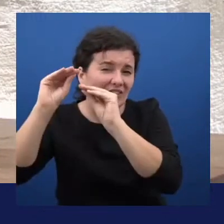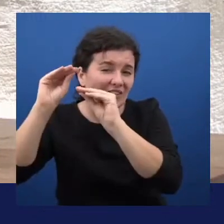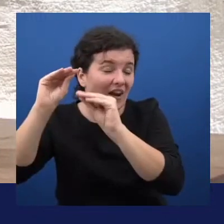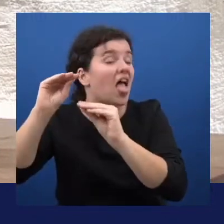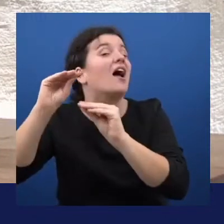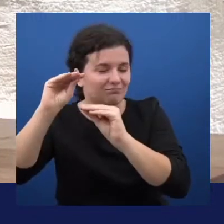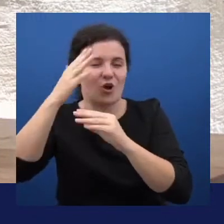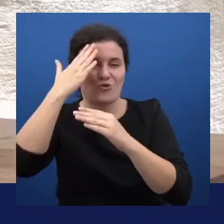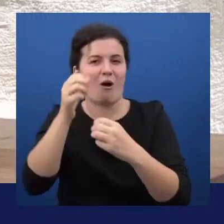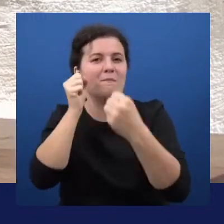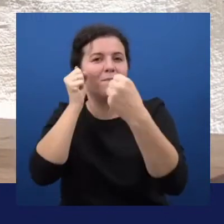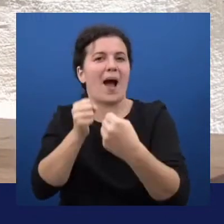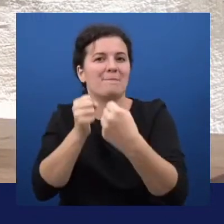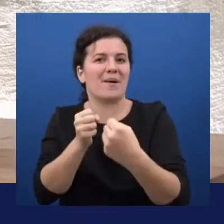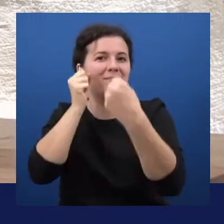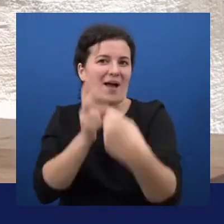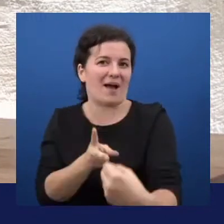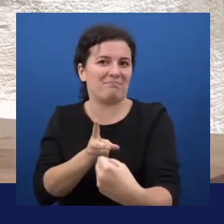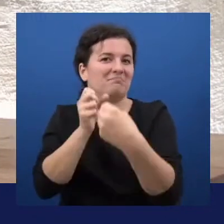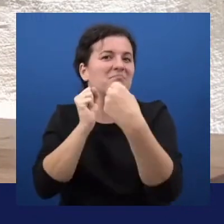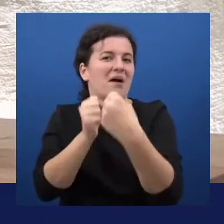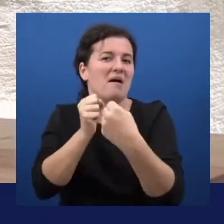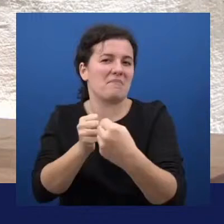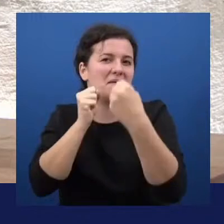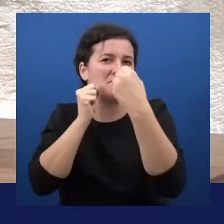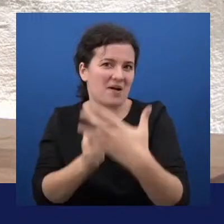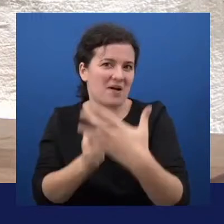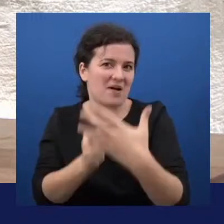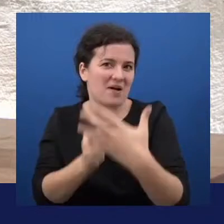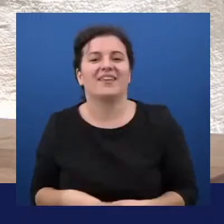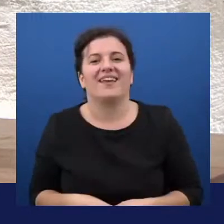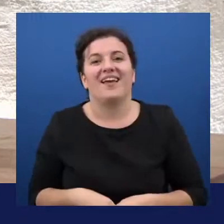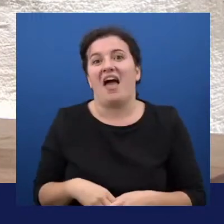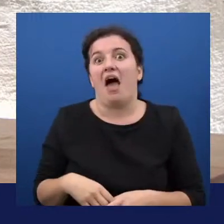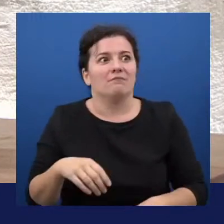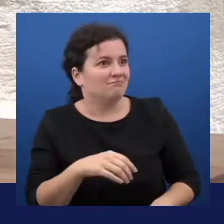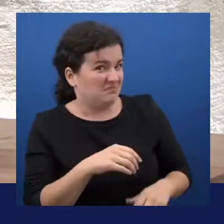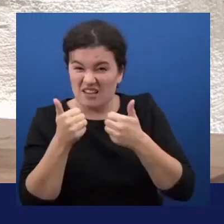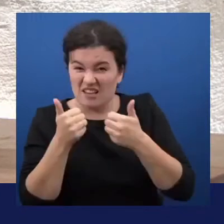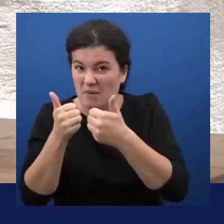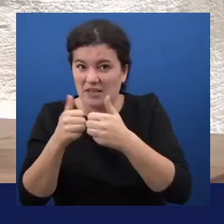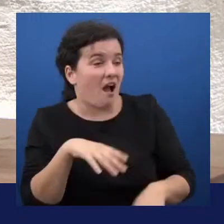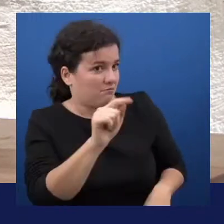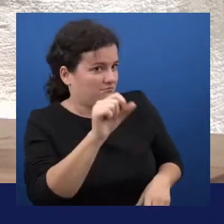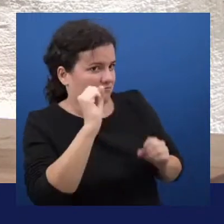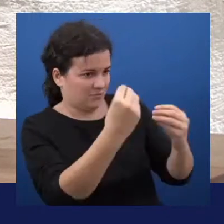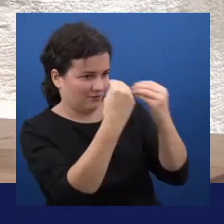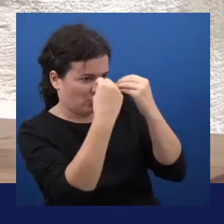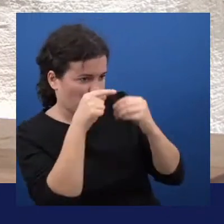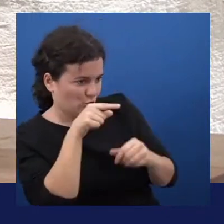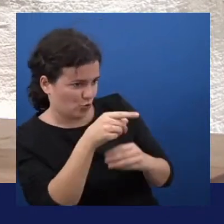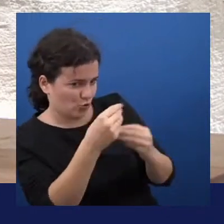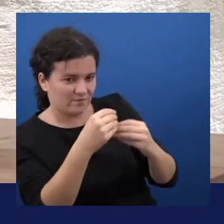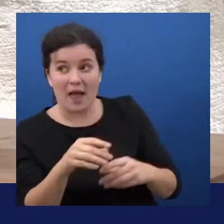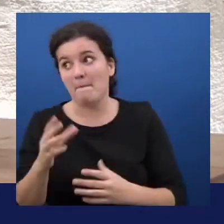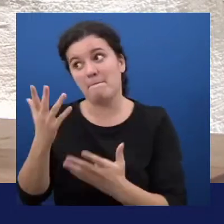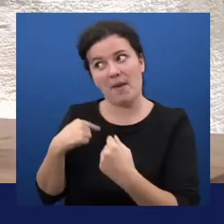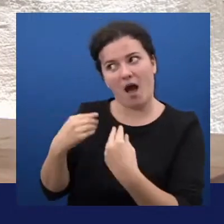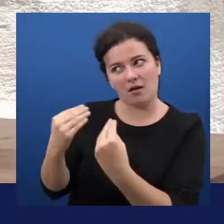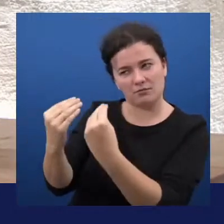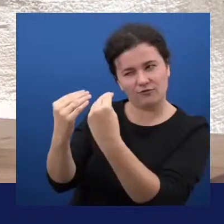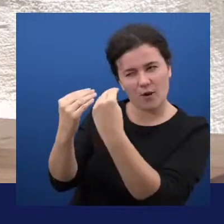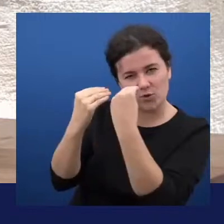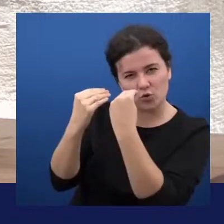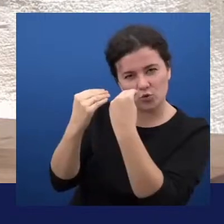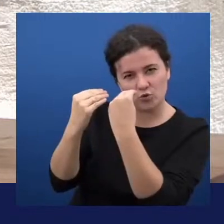Quite amazing. I have to take classes from you, Seth. Well, maybe I should take classes from you, and then we take